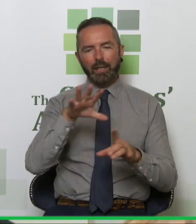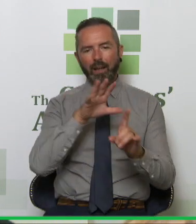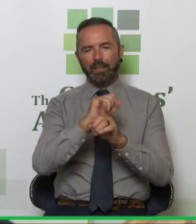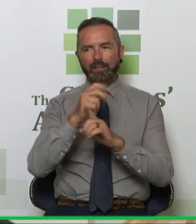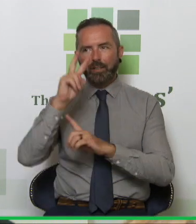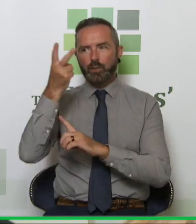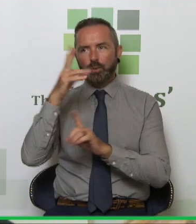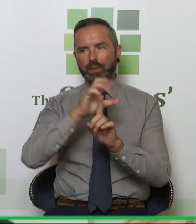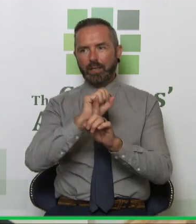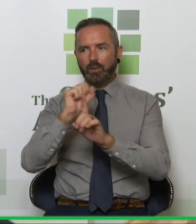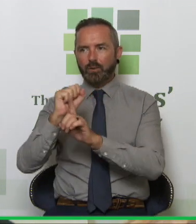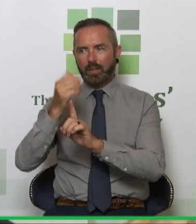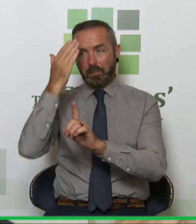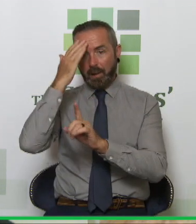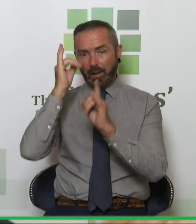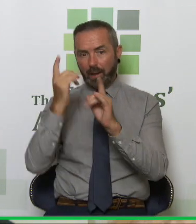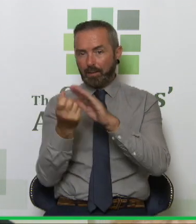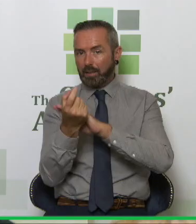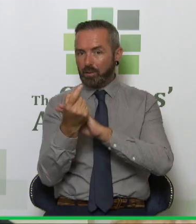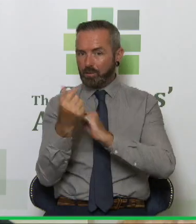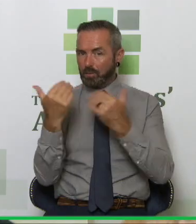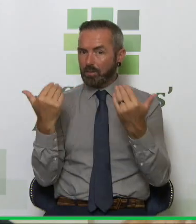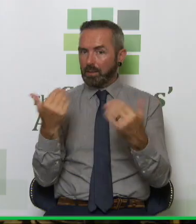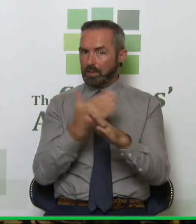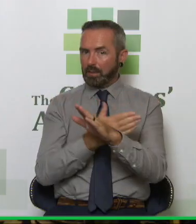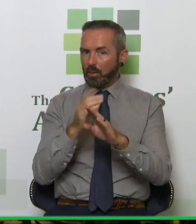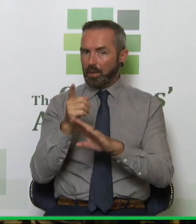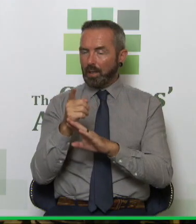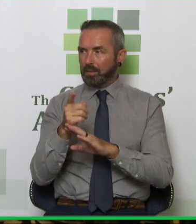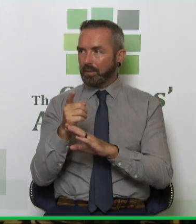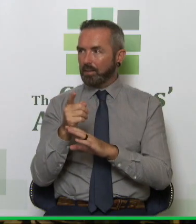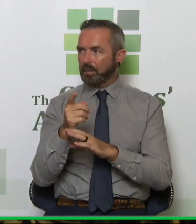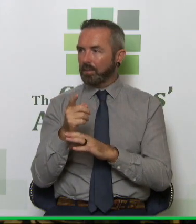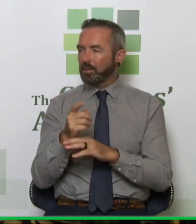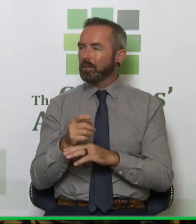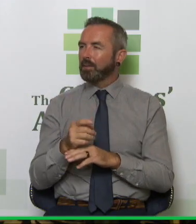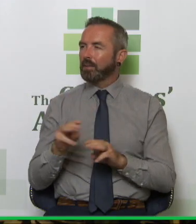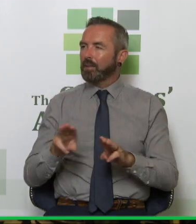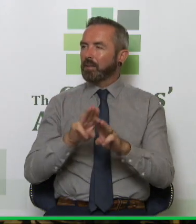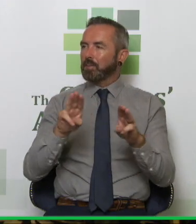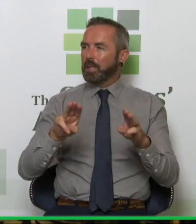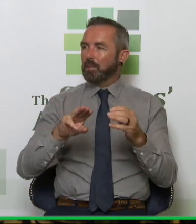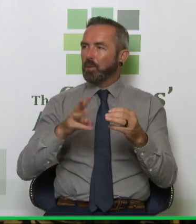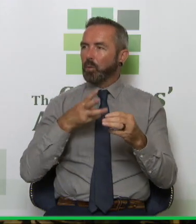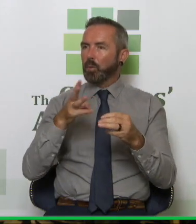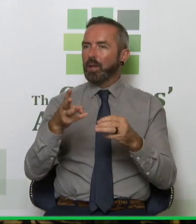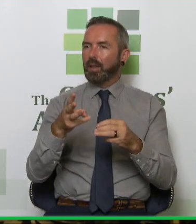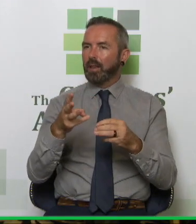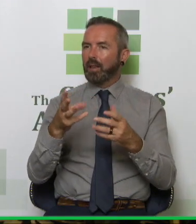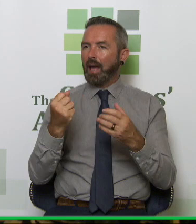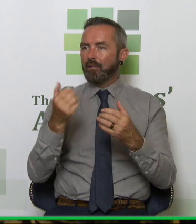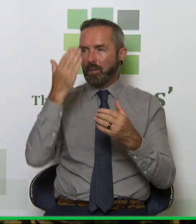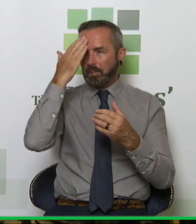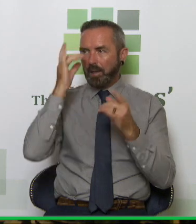the first place, it's a mental health issue to start with. So I think people would start presenting with